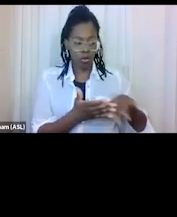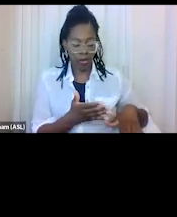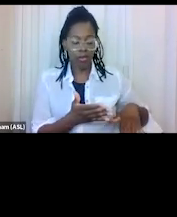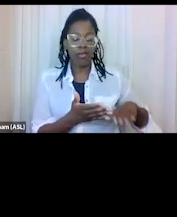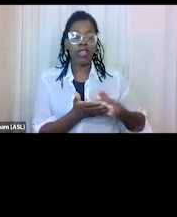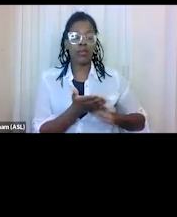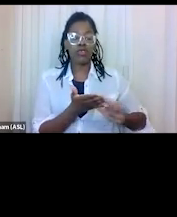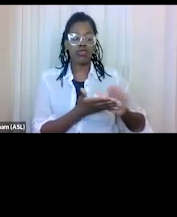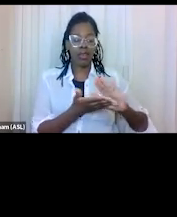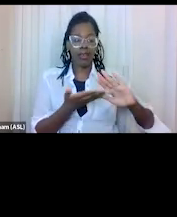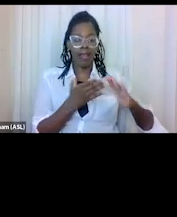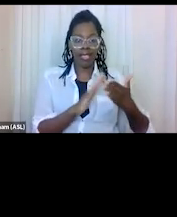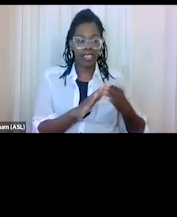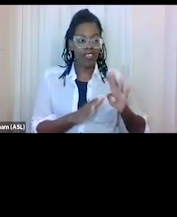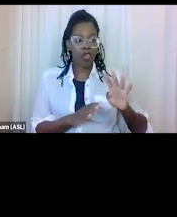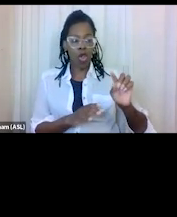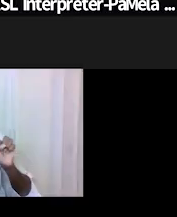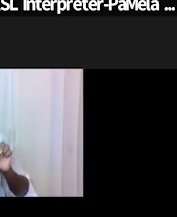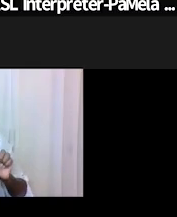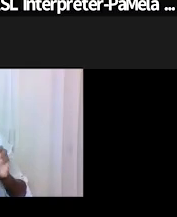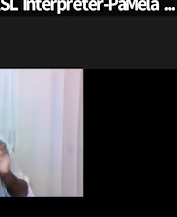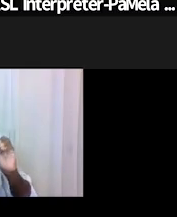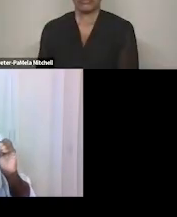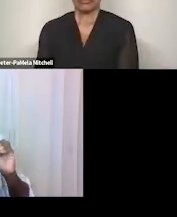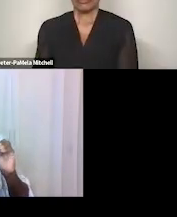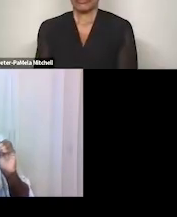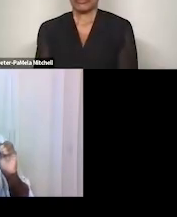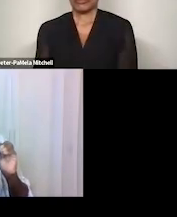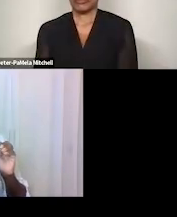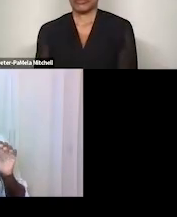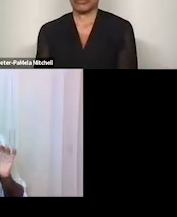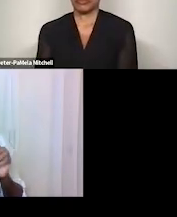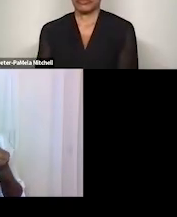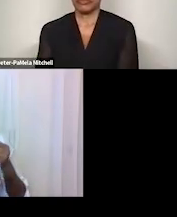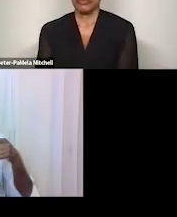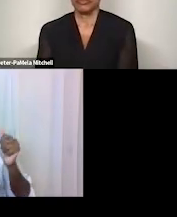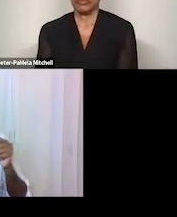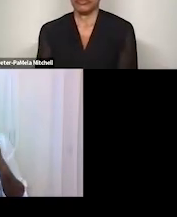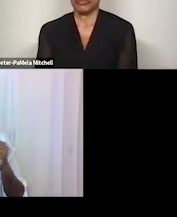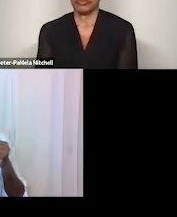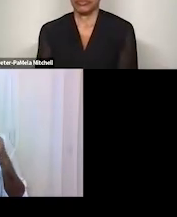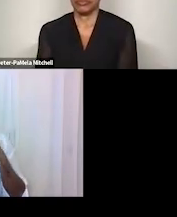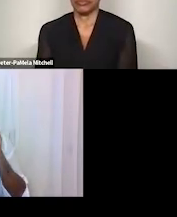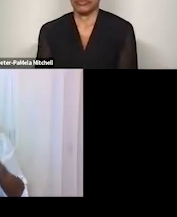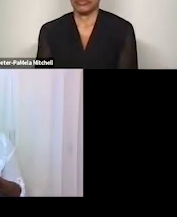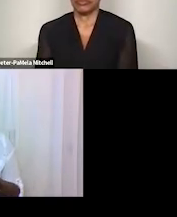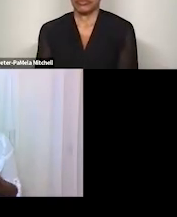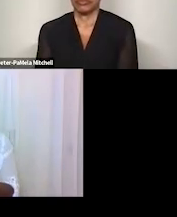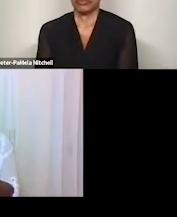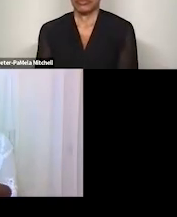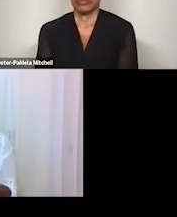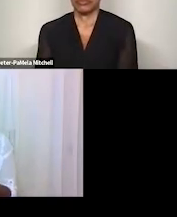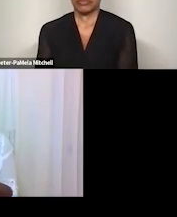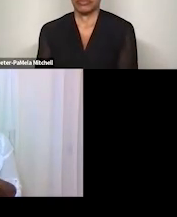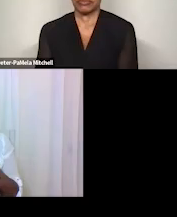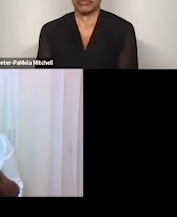maintaining a 4.0 GPA, and she's committed to therapy. She never misses an appointment. So this is the picture of